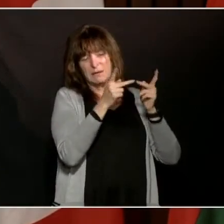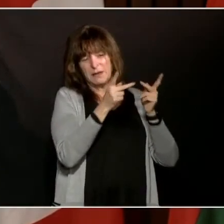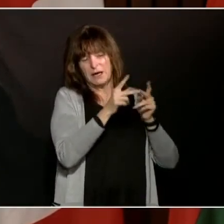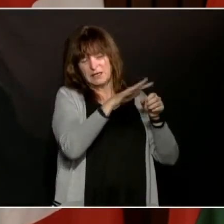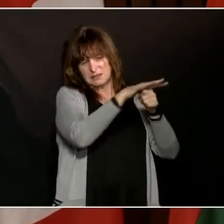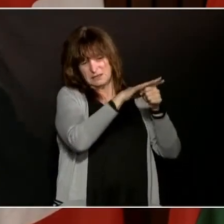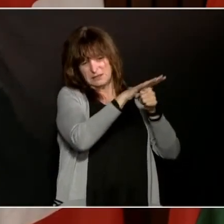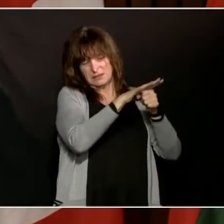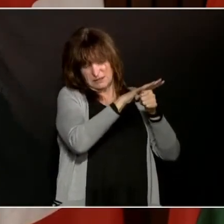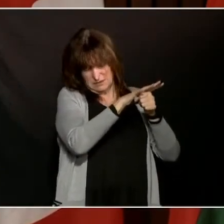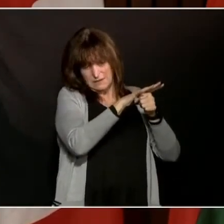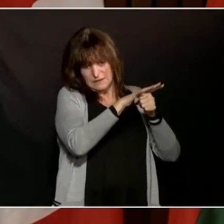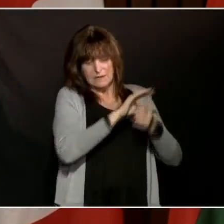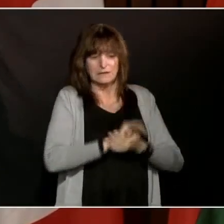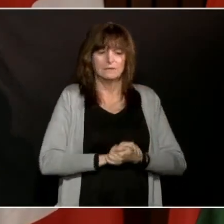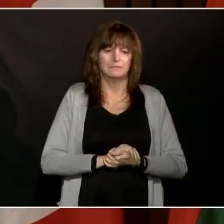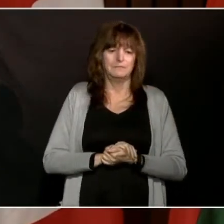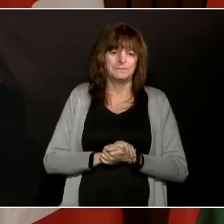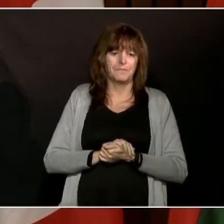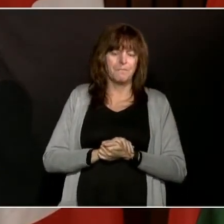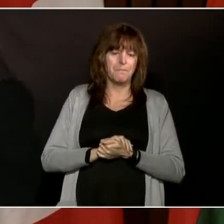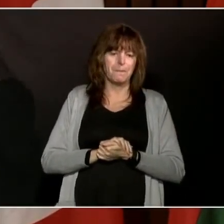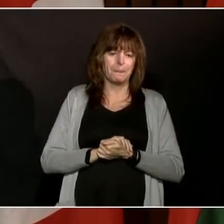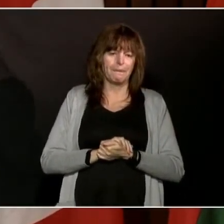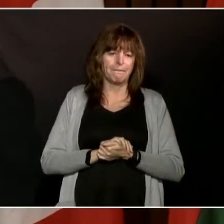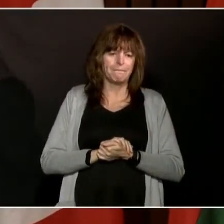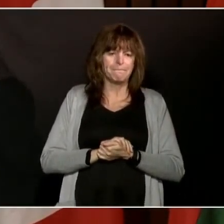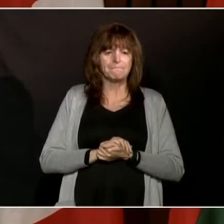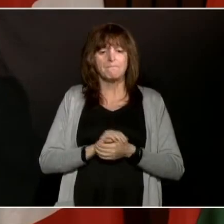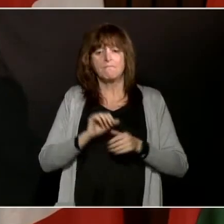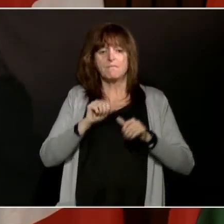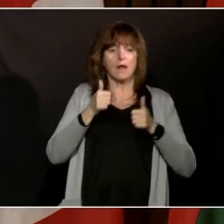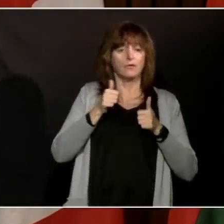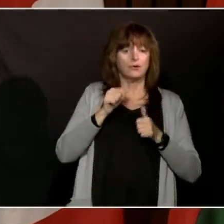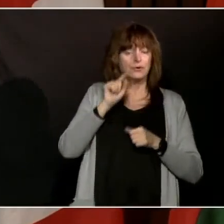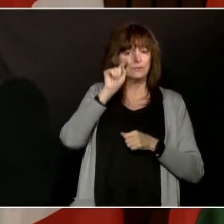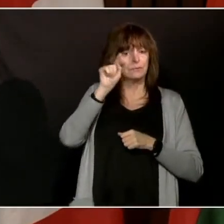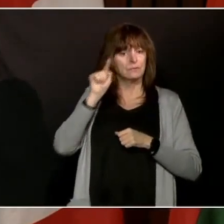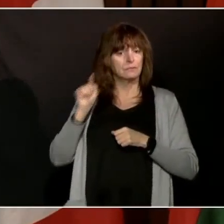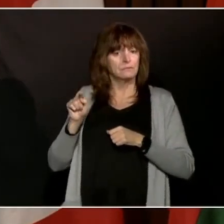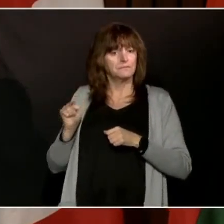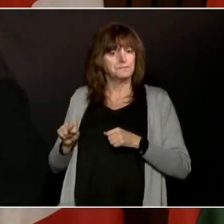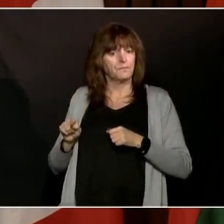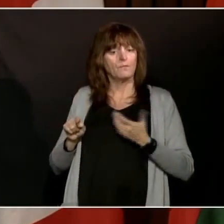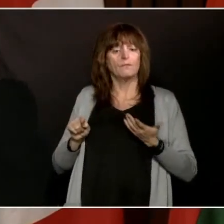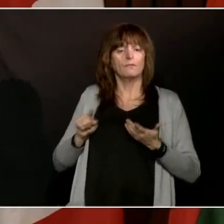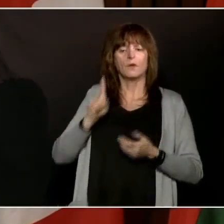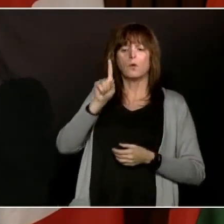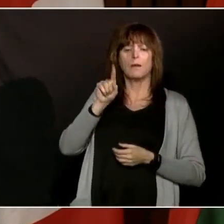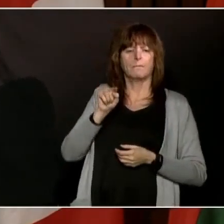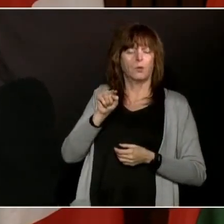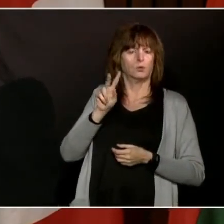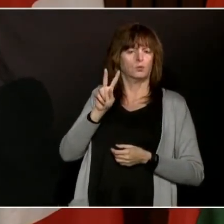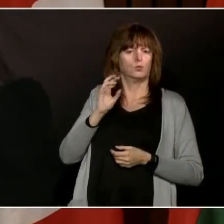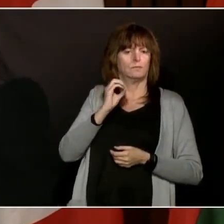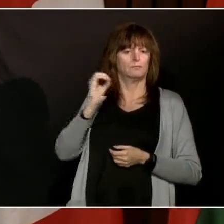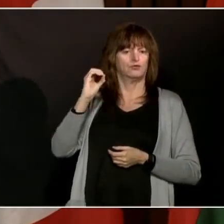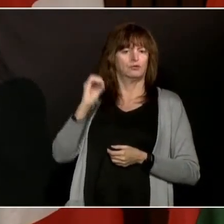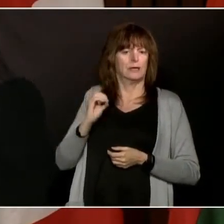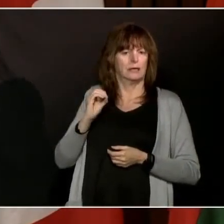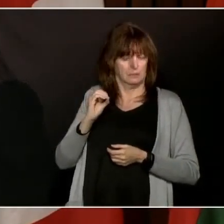community cases not associated with outbreak, it represented 1.2% of the remaining